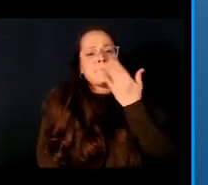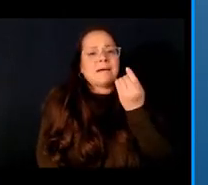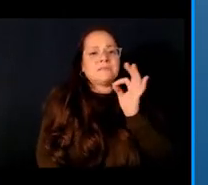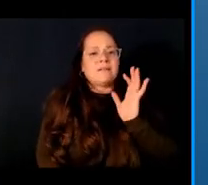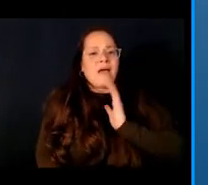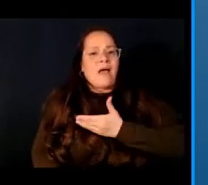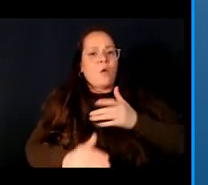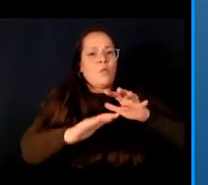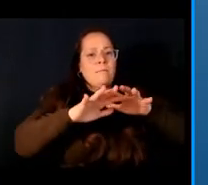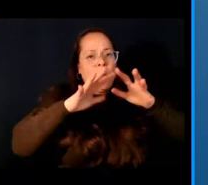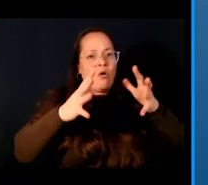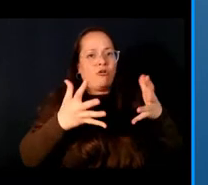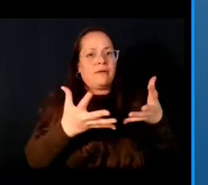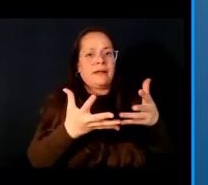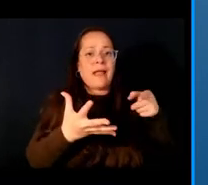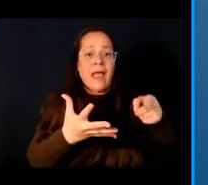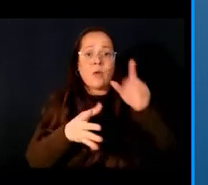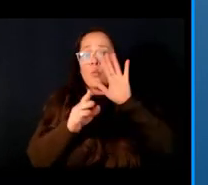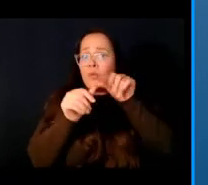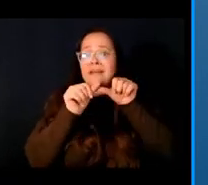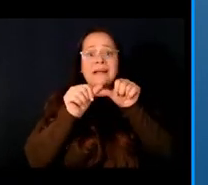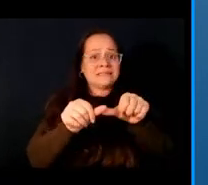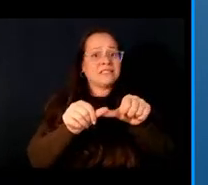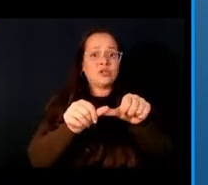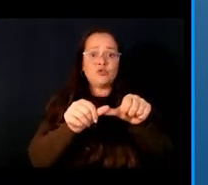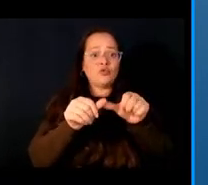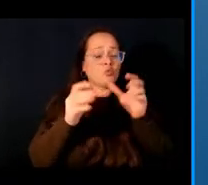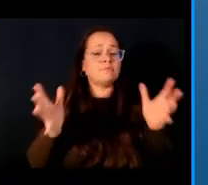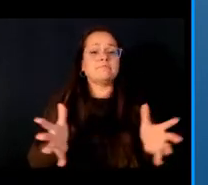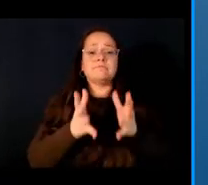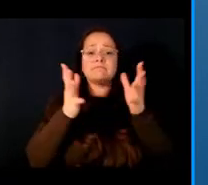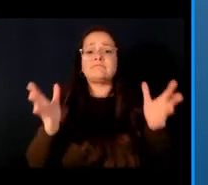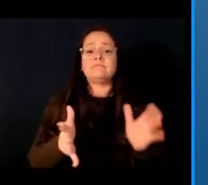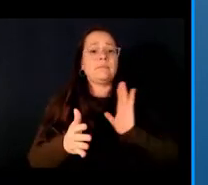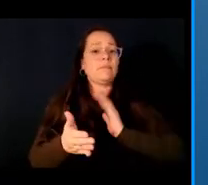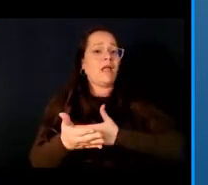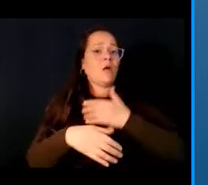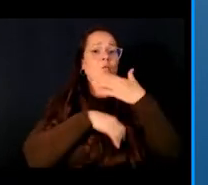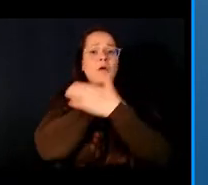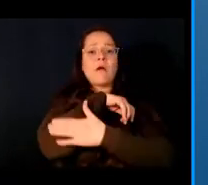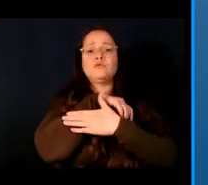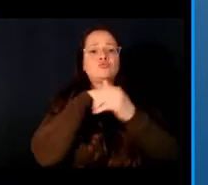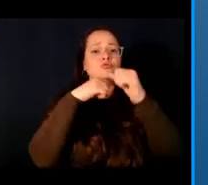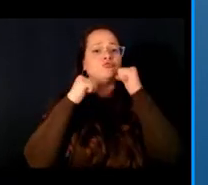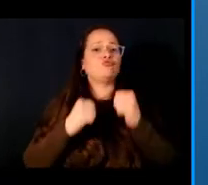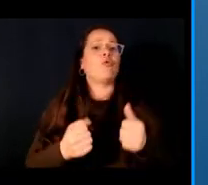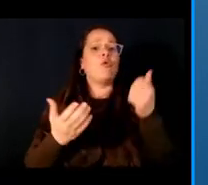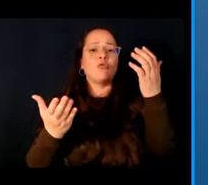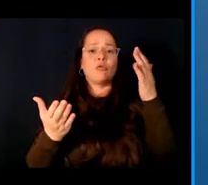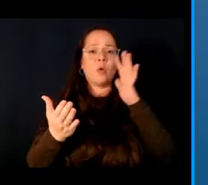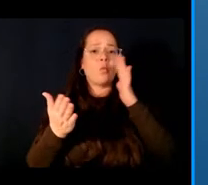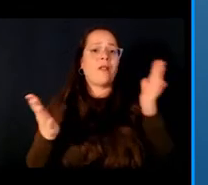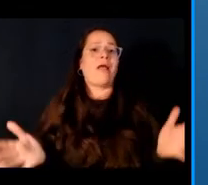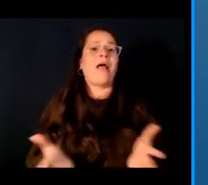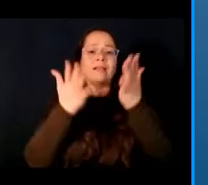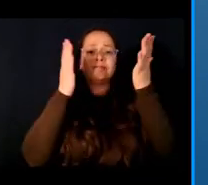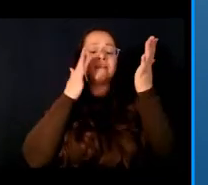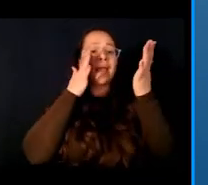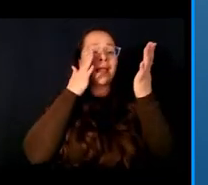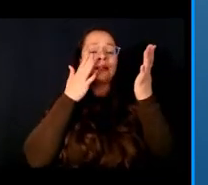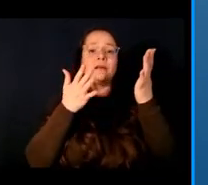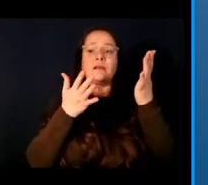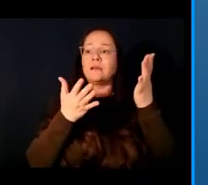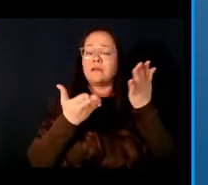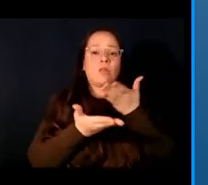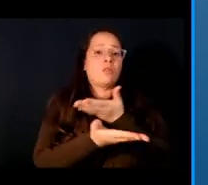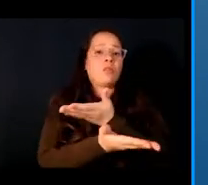whole and it will continue to make our party and our country stronger and it will elevate the voices